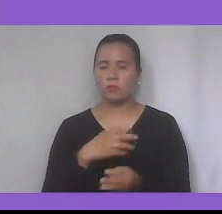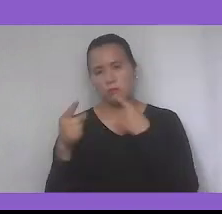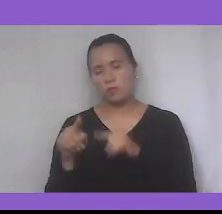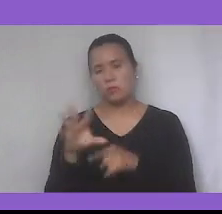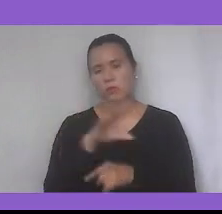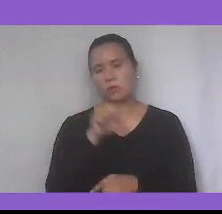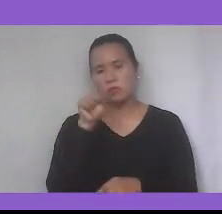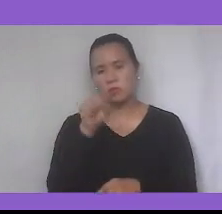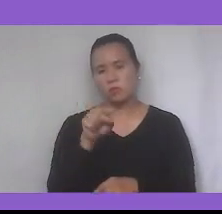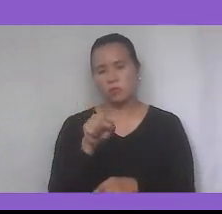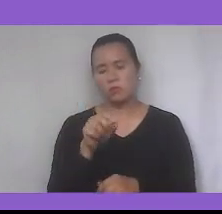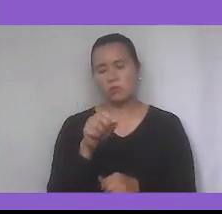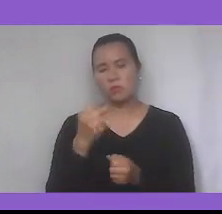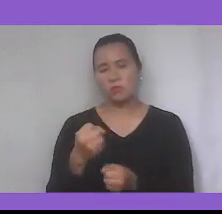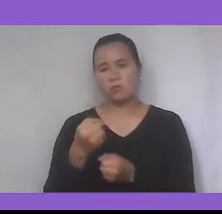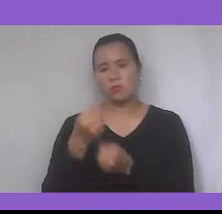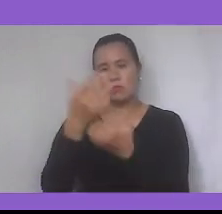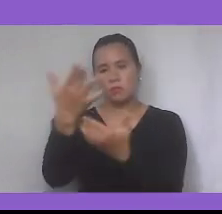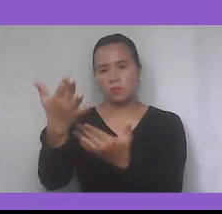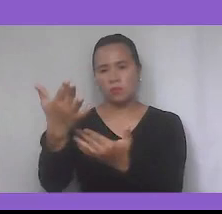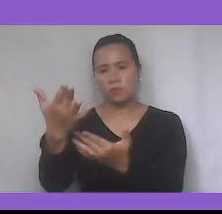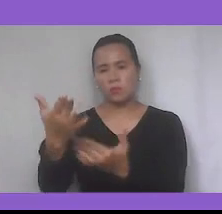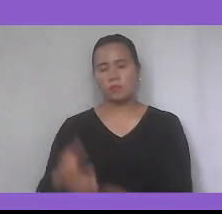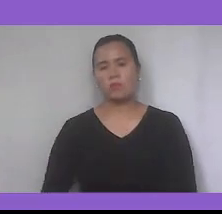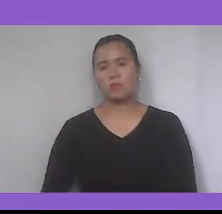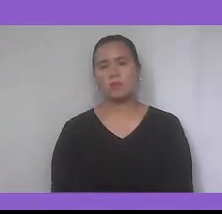And click submit.